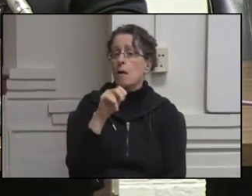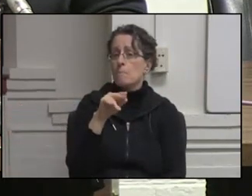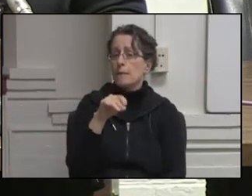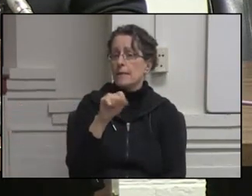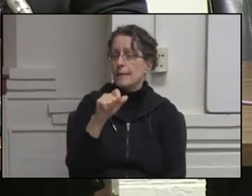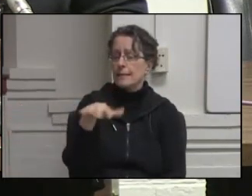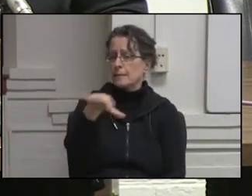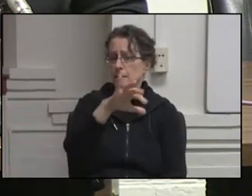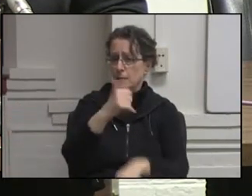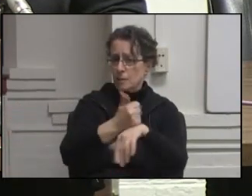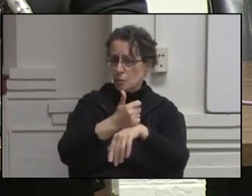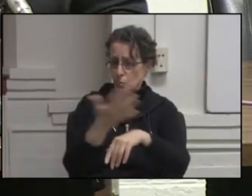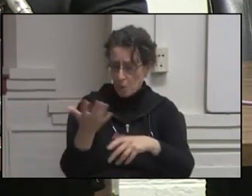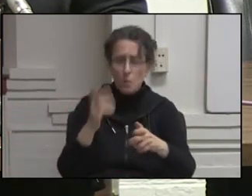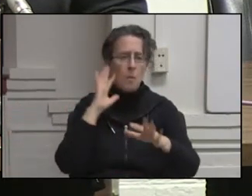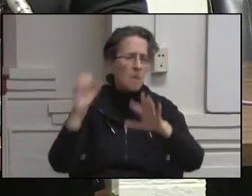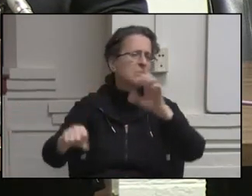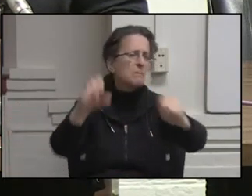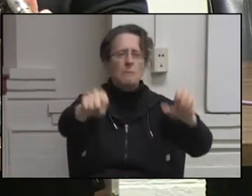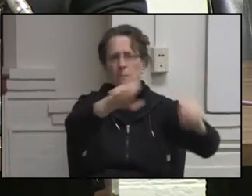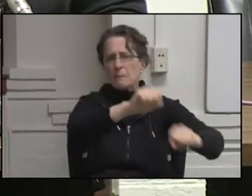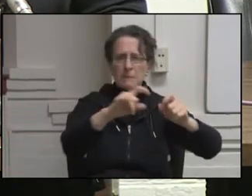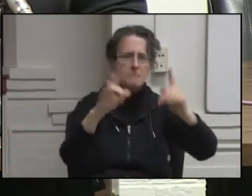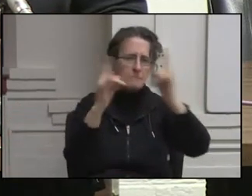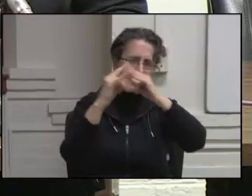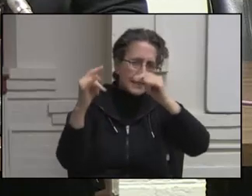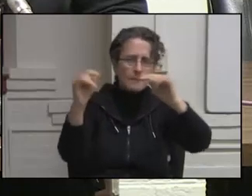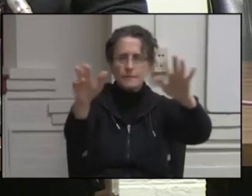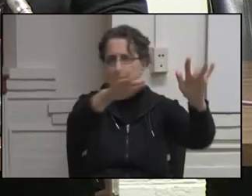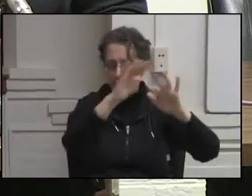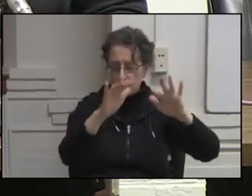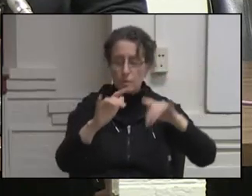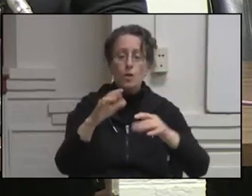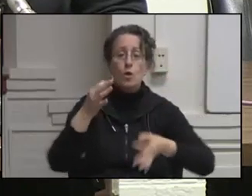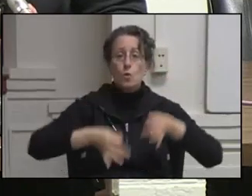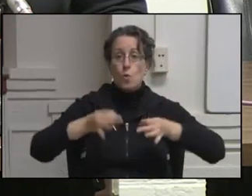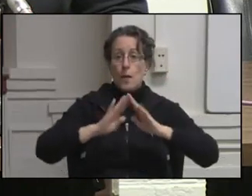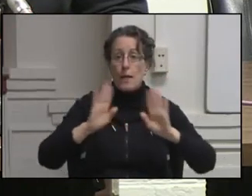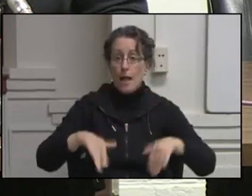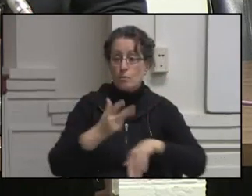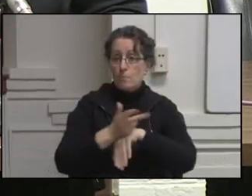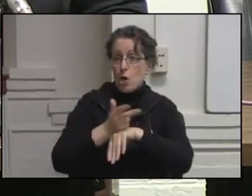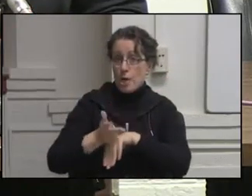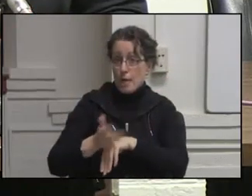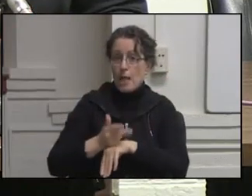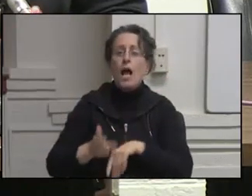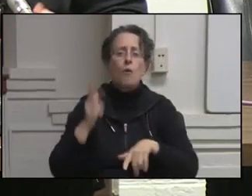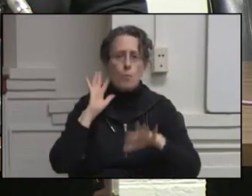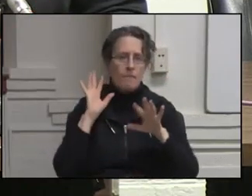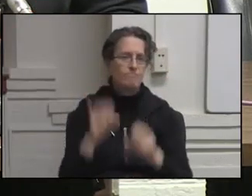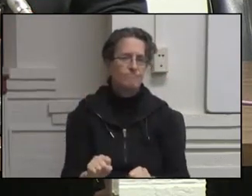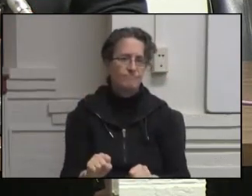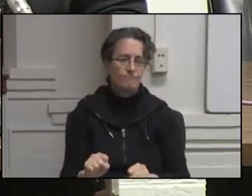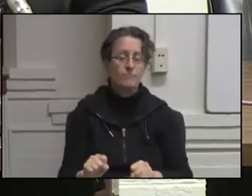We're using the courthouse parking lot. We are using the law firm parking